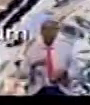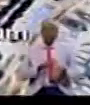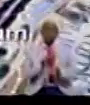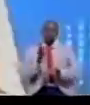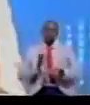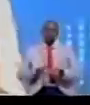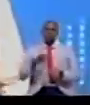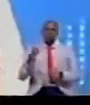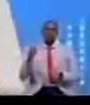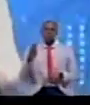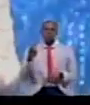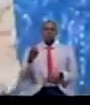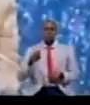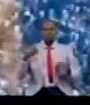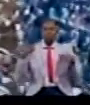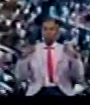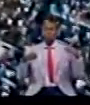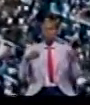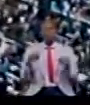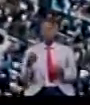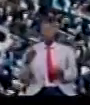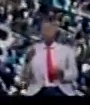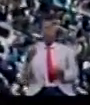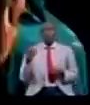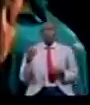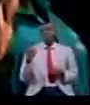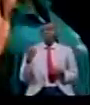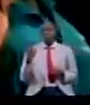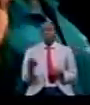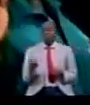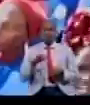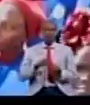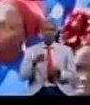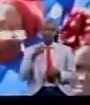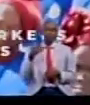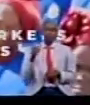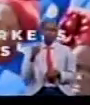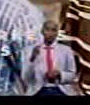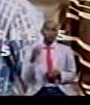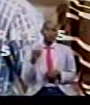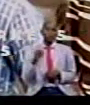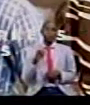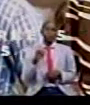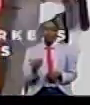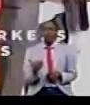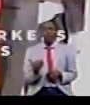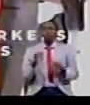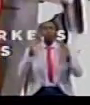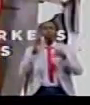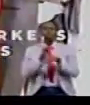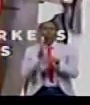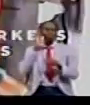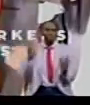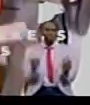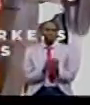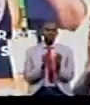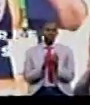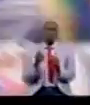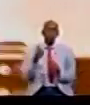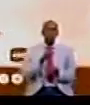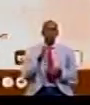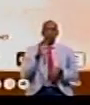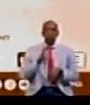here and there. And the grace of God has been helping us. We want to thank God once again that God, since we started the